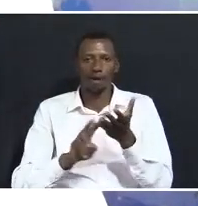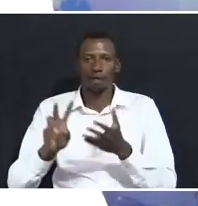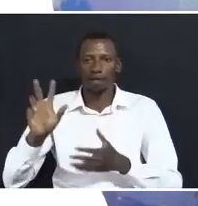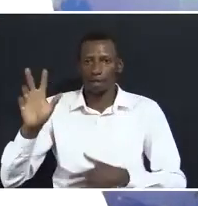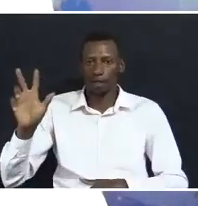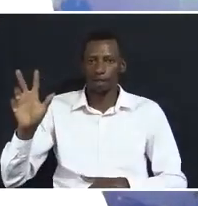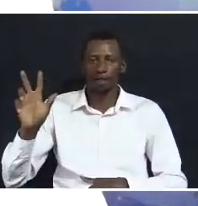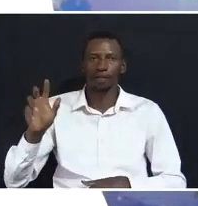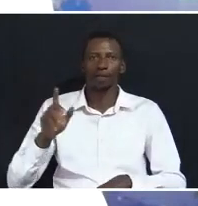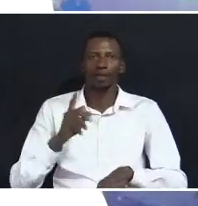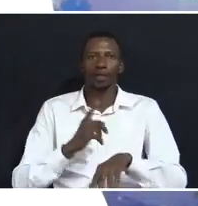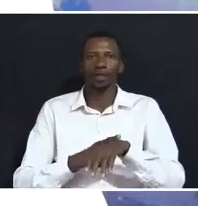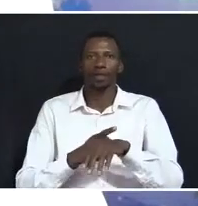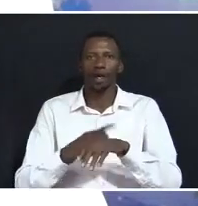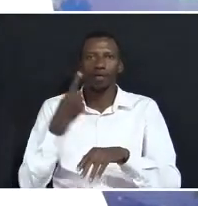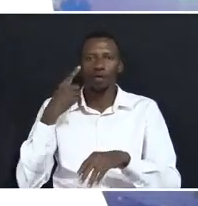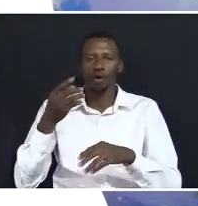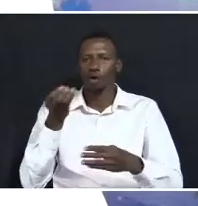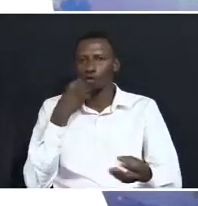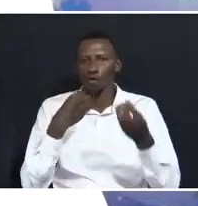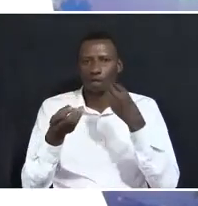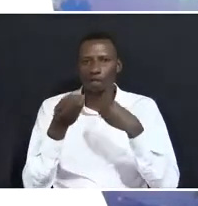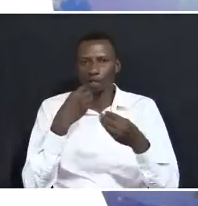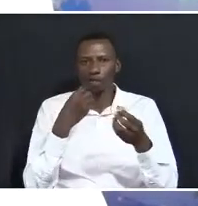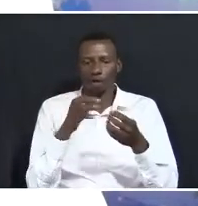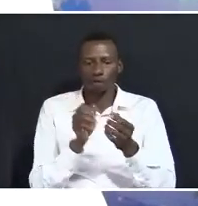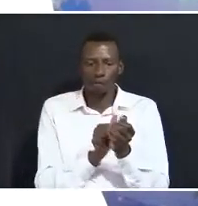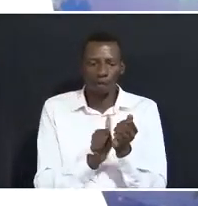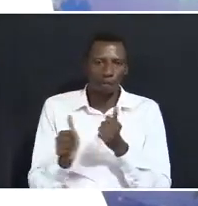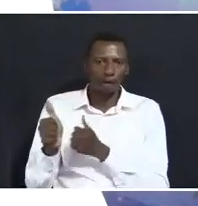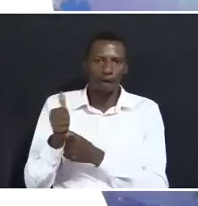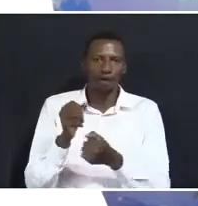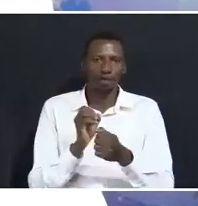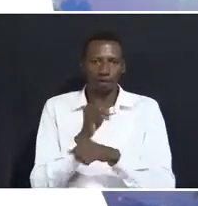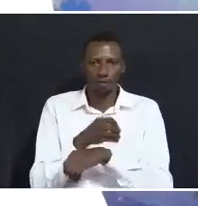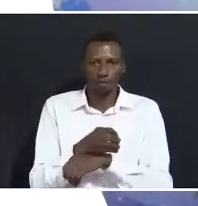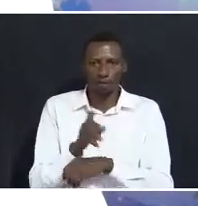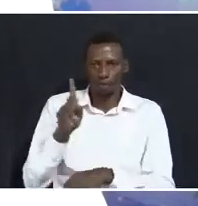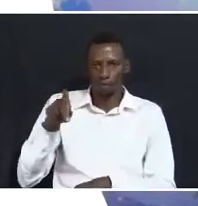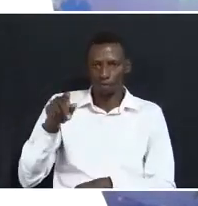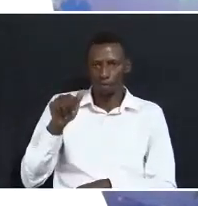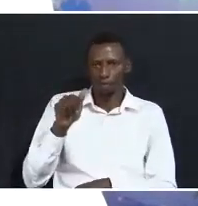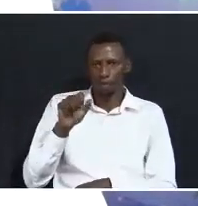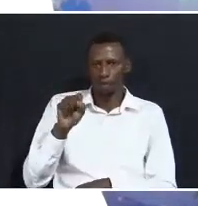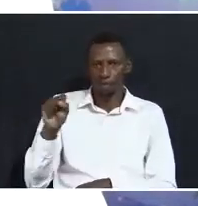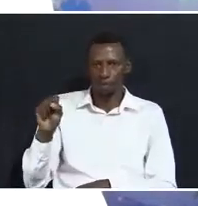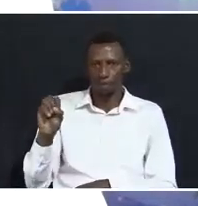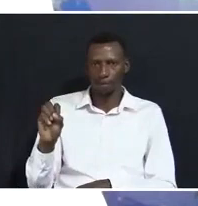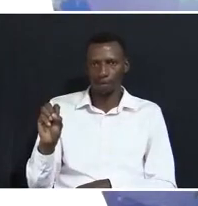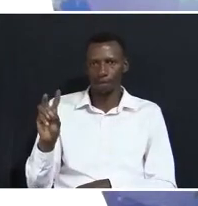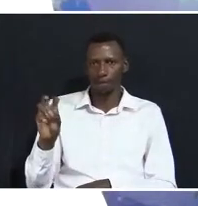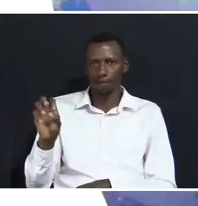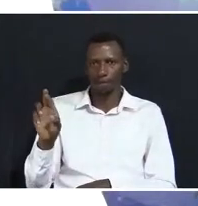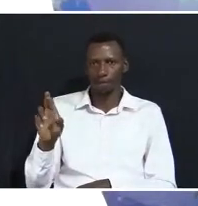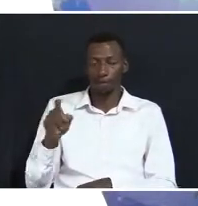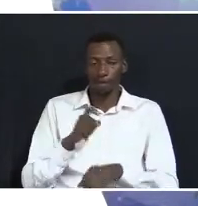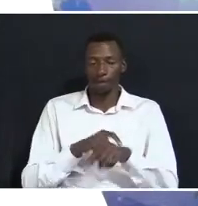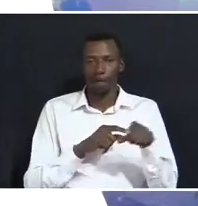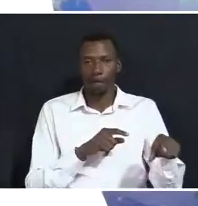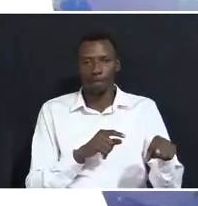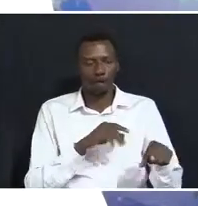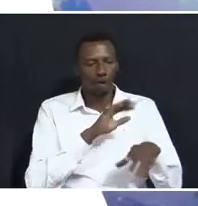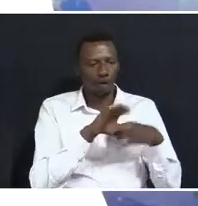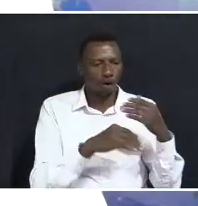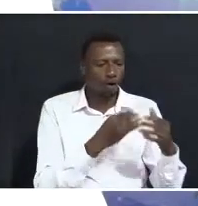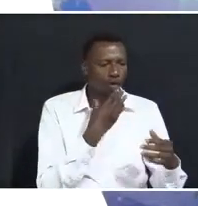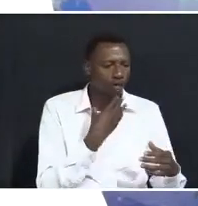it was during the feast of the Passover. And at this time, every Jew, every Israelite,